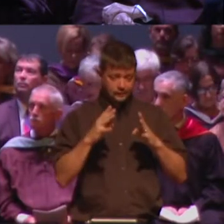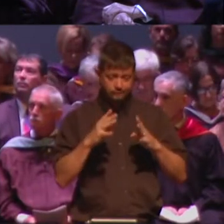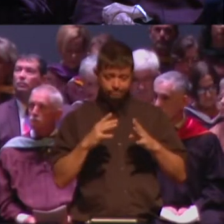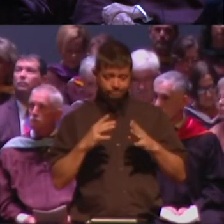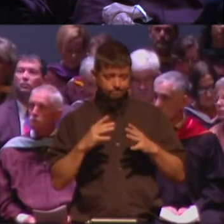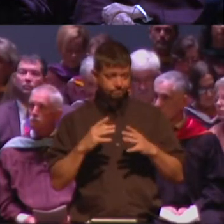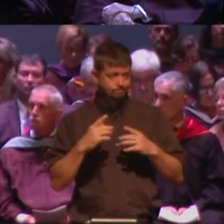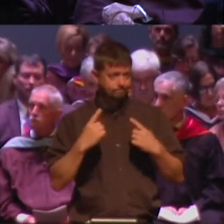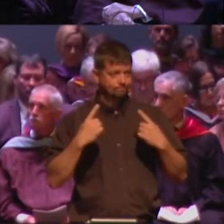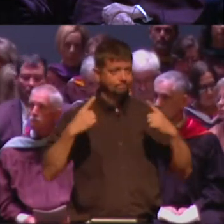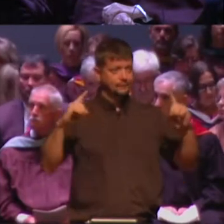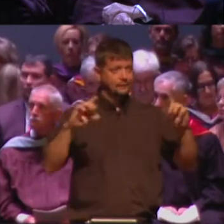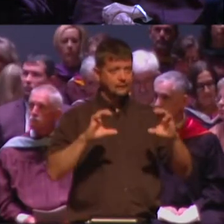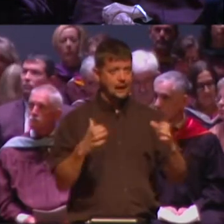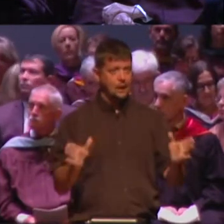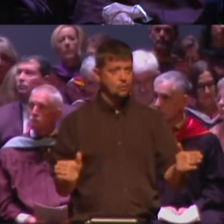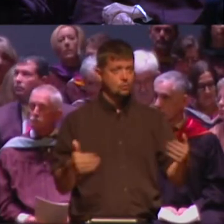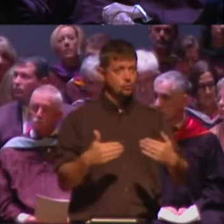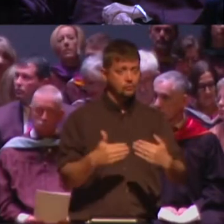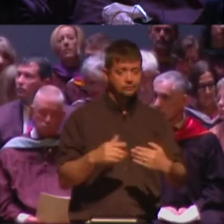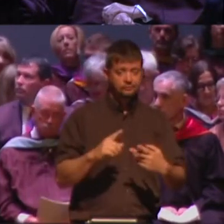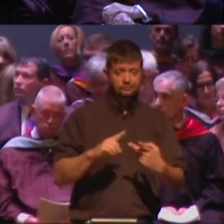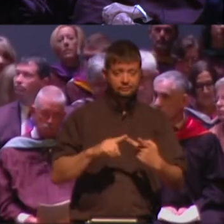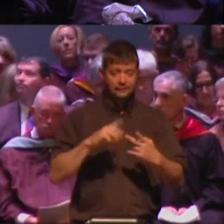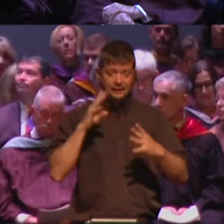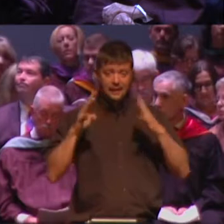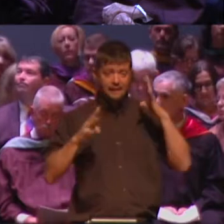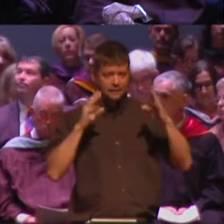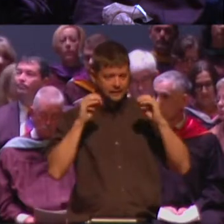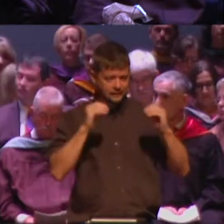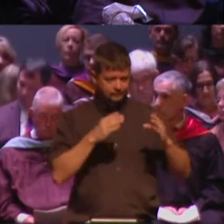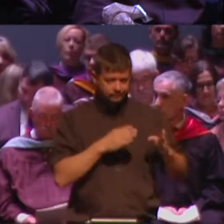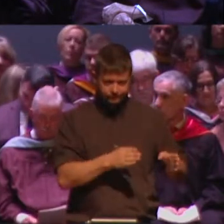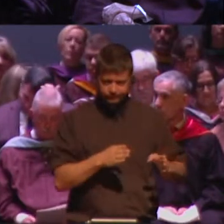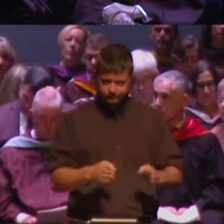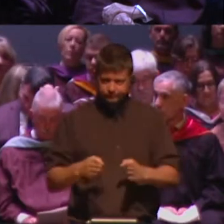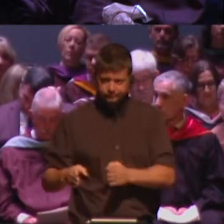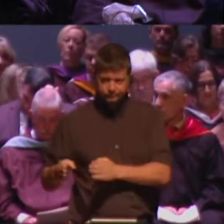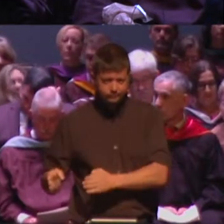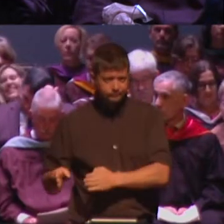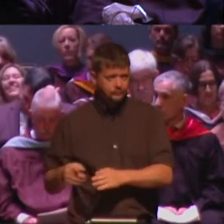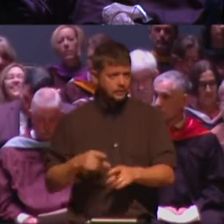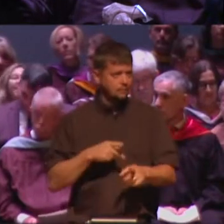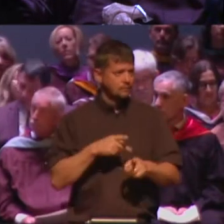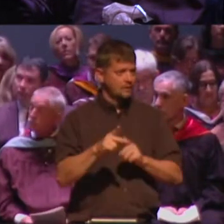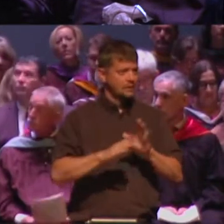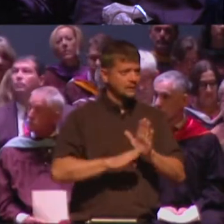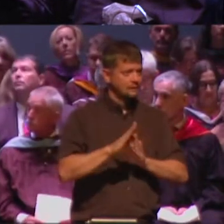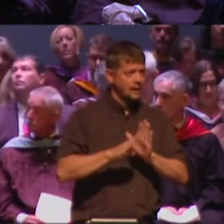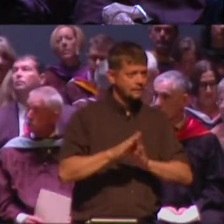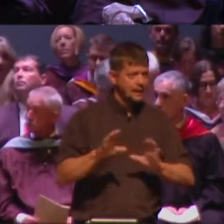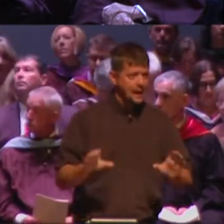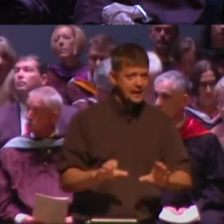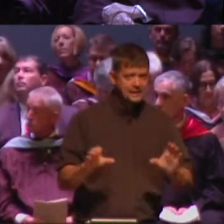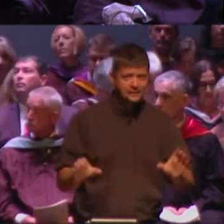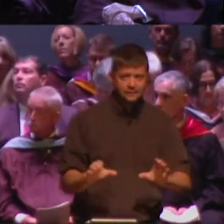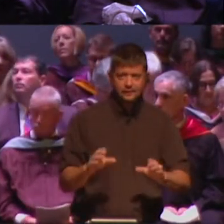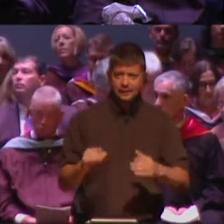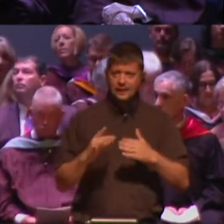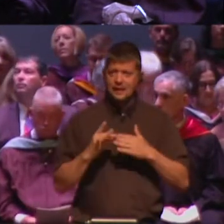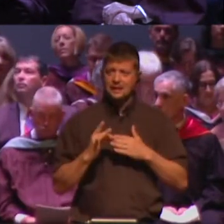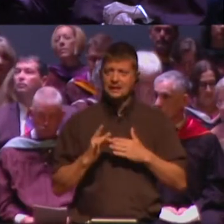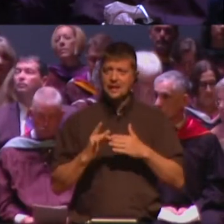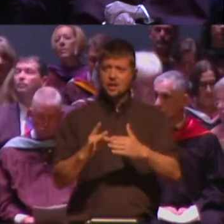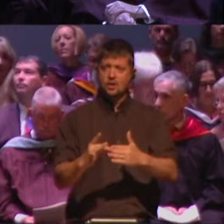classroom environments, innovations in teaching methods, professional development activities, and leadership